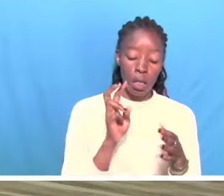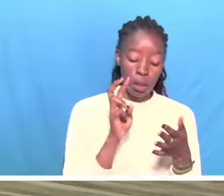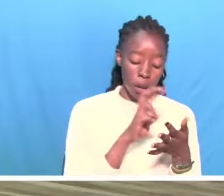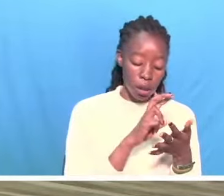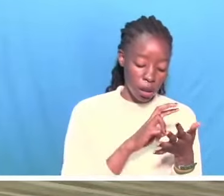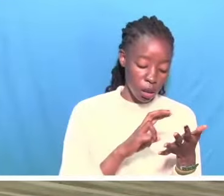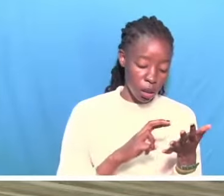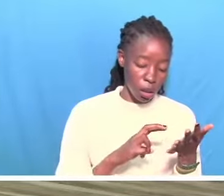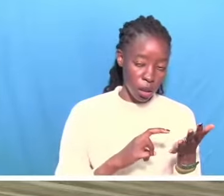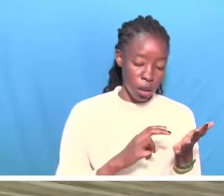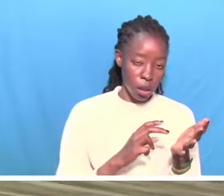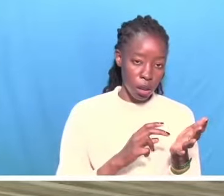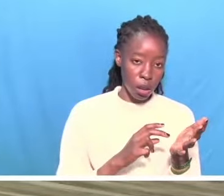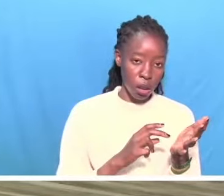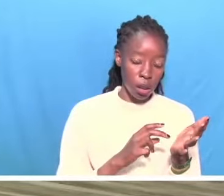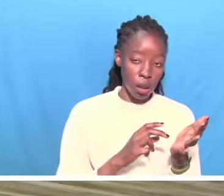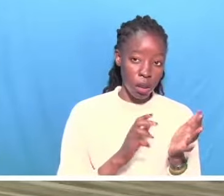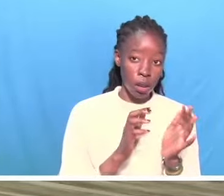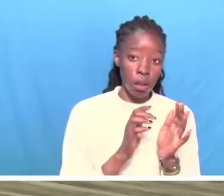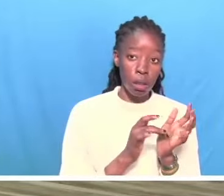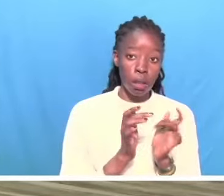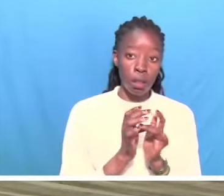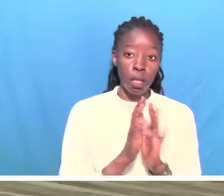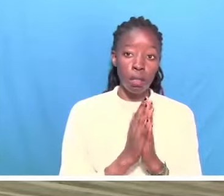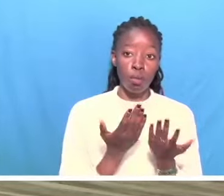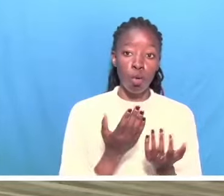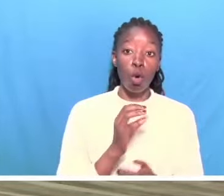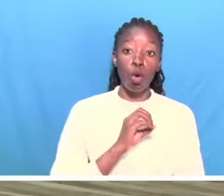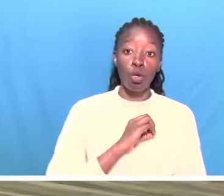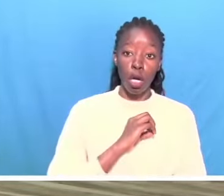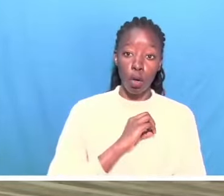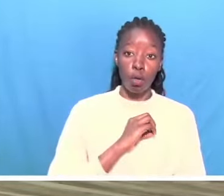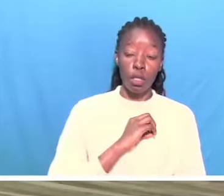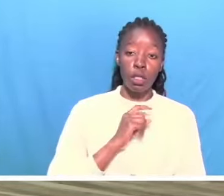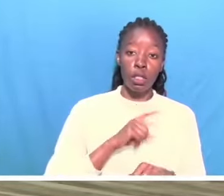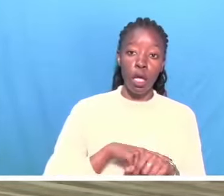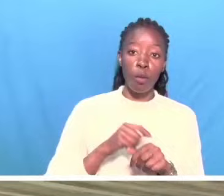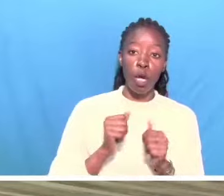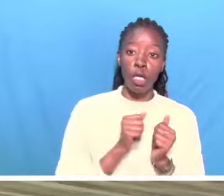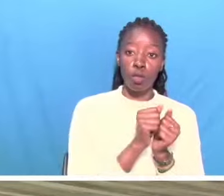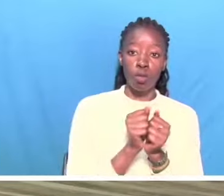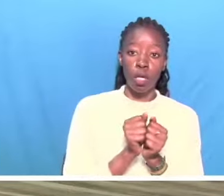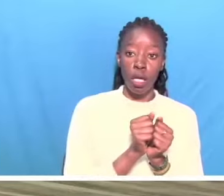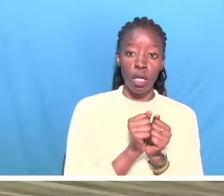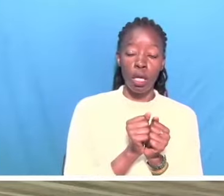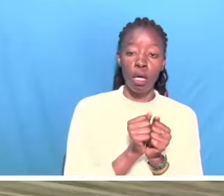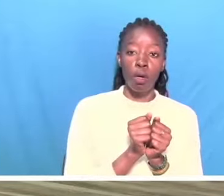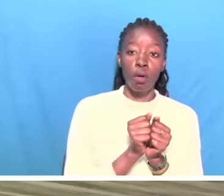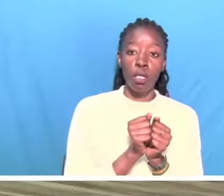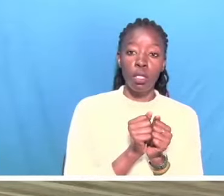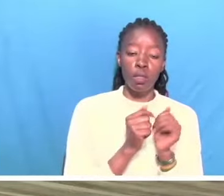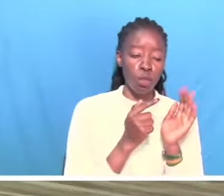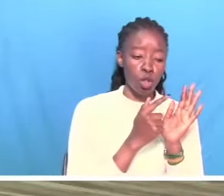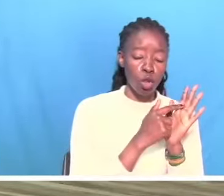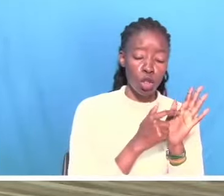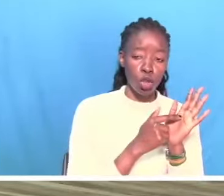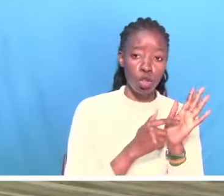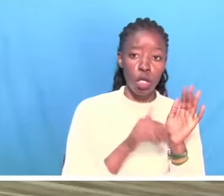of the scriptures on your own, so that when we get together, we will only be highlighting those teaching points,